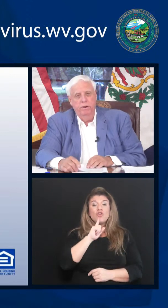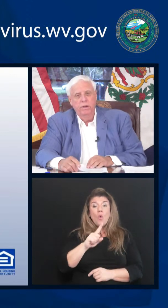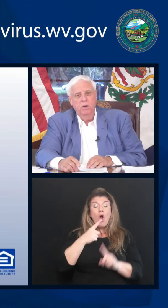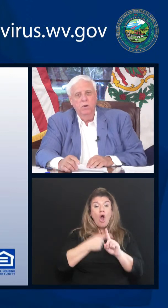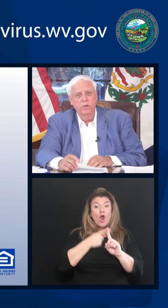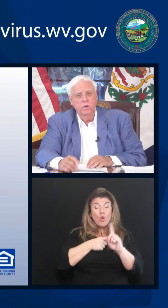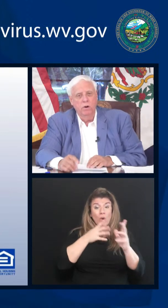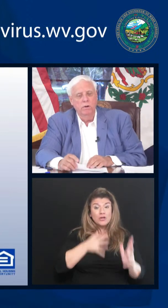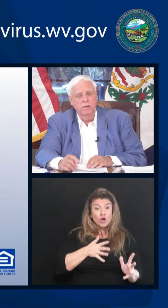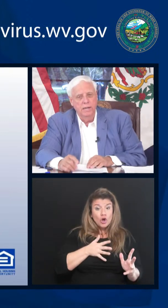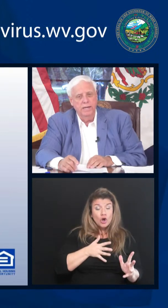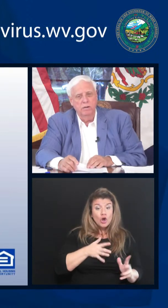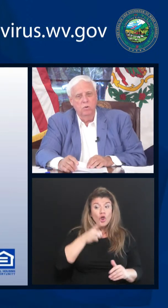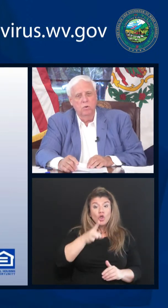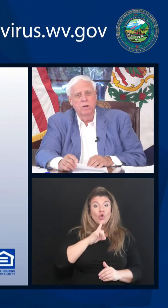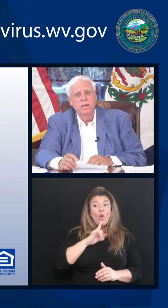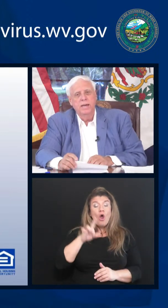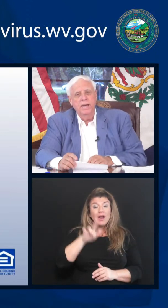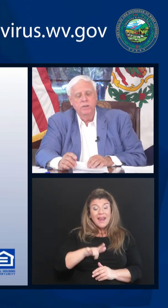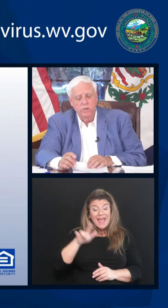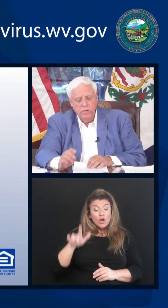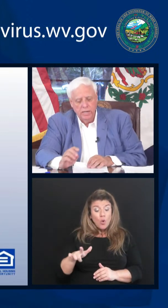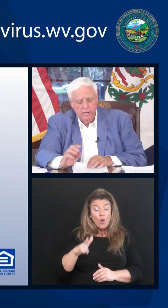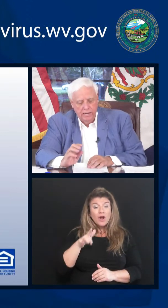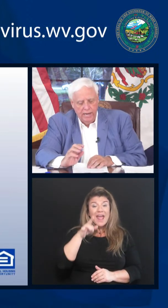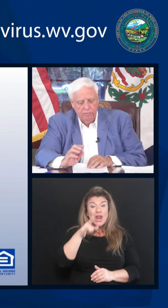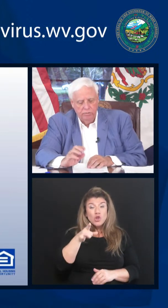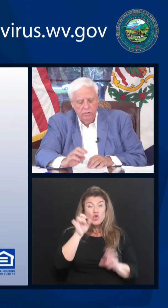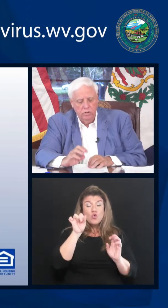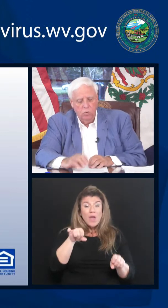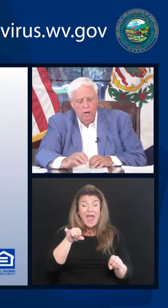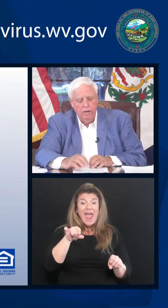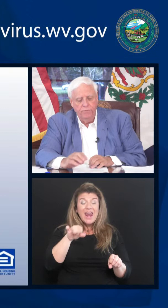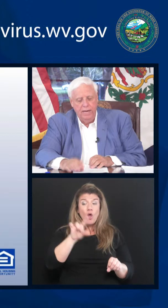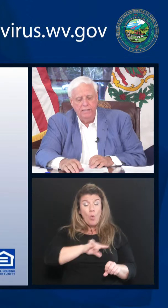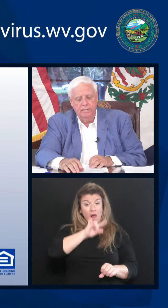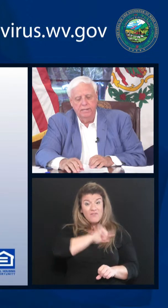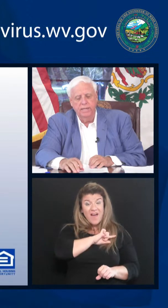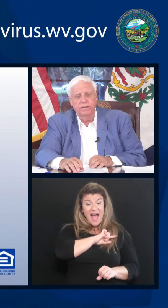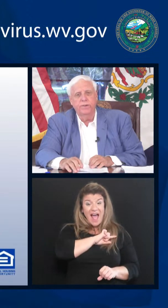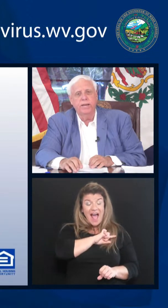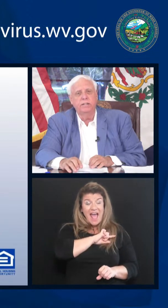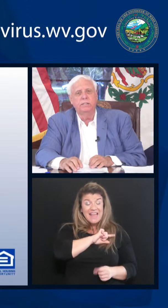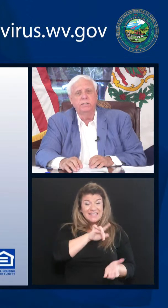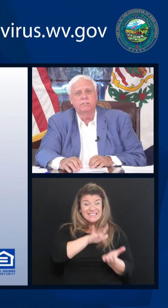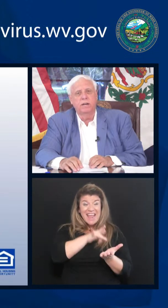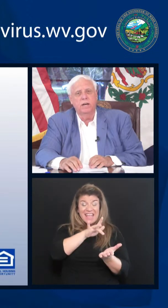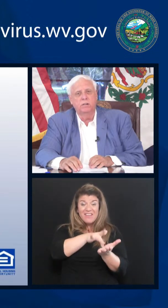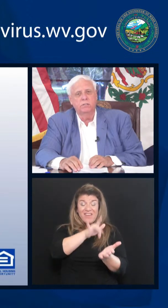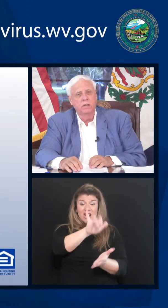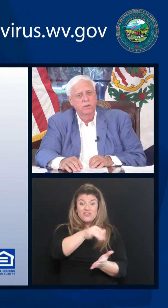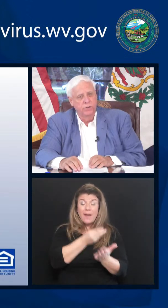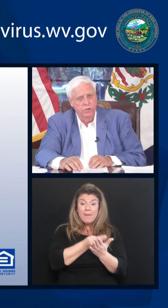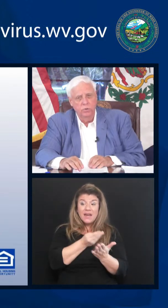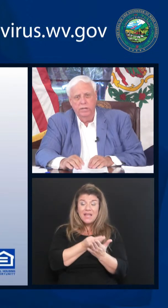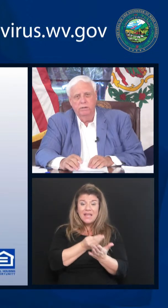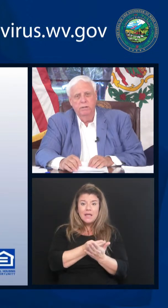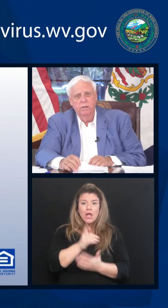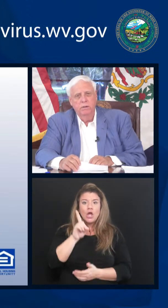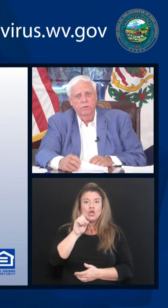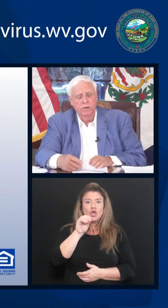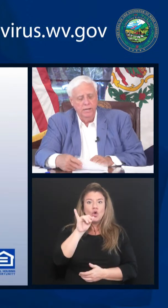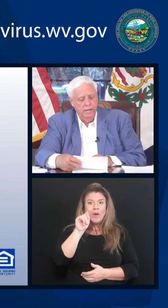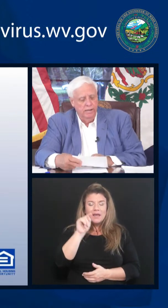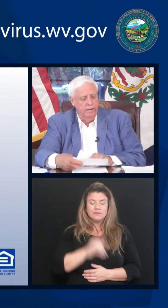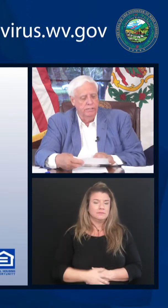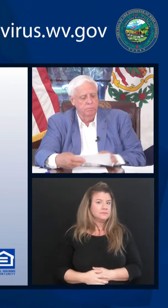renter or you are a landlord and you can absolutely qualify to take advantage of these dollars, do it.